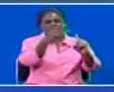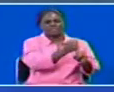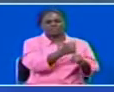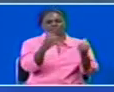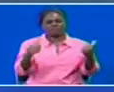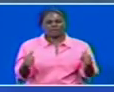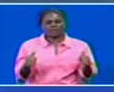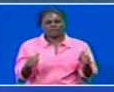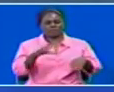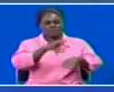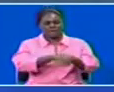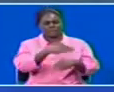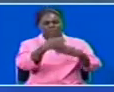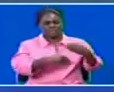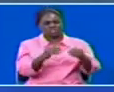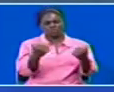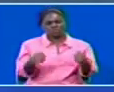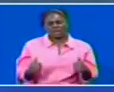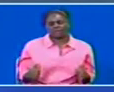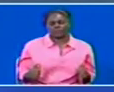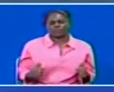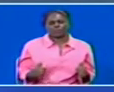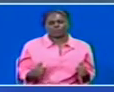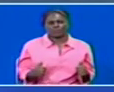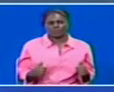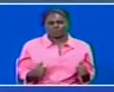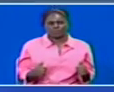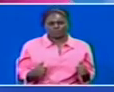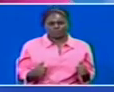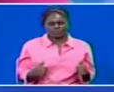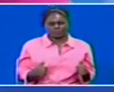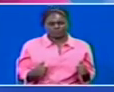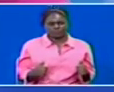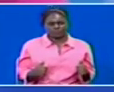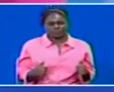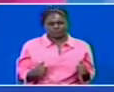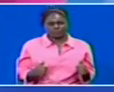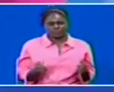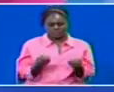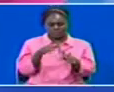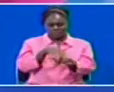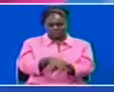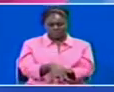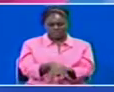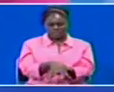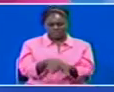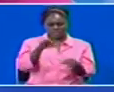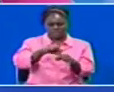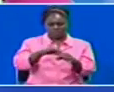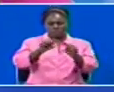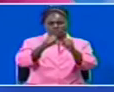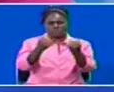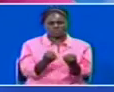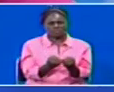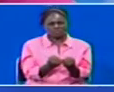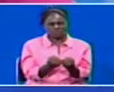Considering procurement, you know, the ballot printing process, and, you know, the procurement of the integrated electoral system. And yet there is